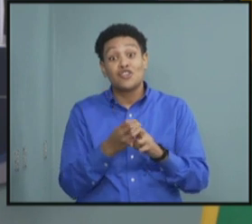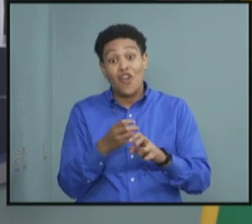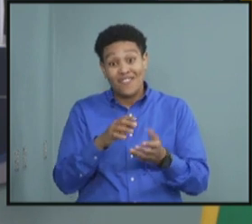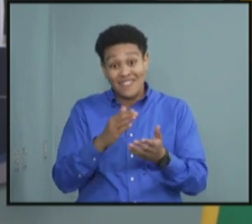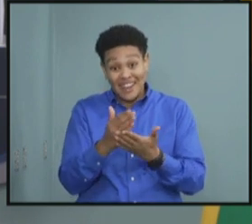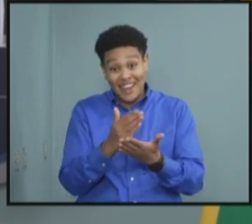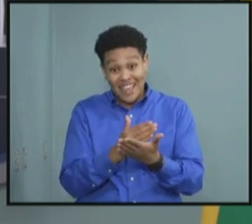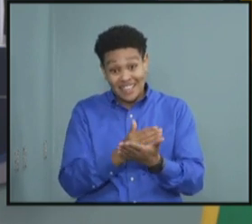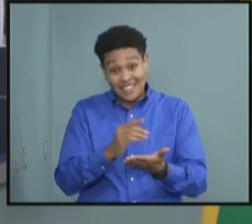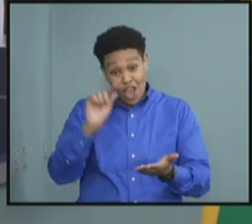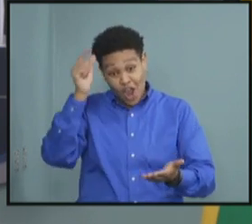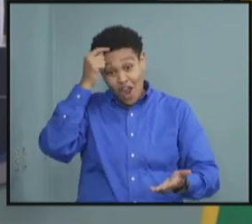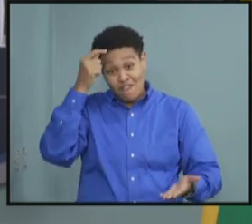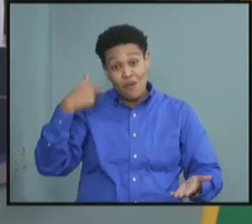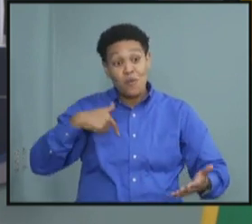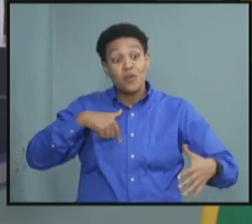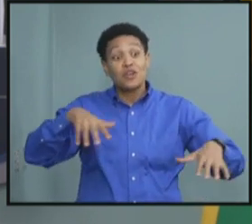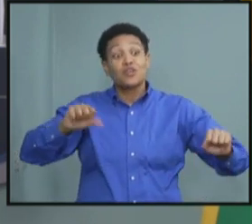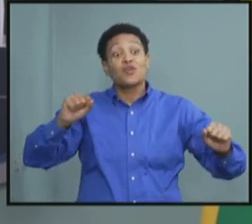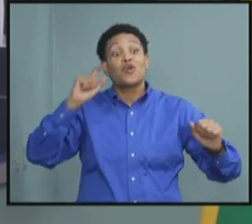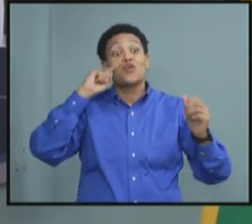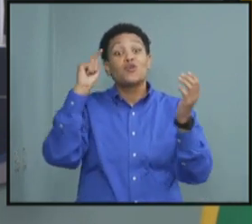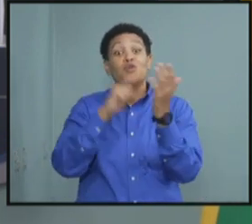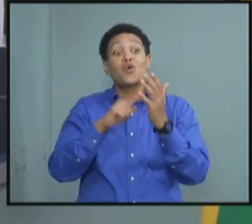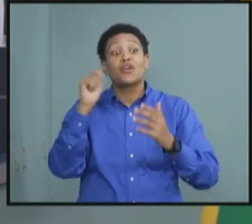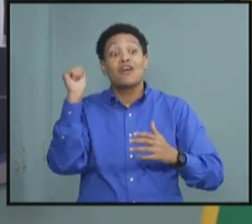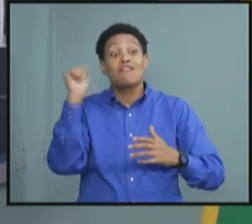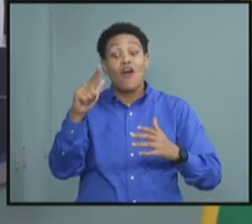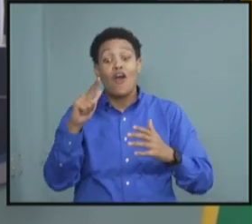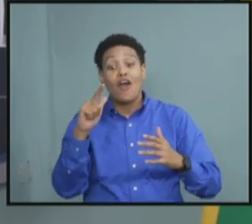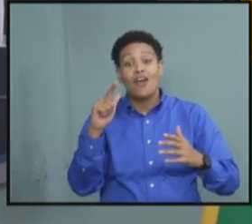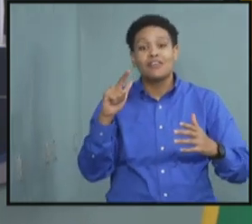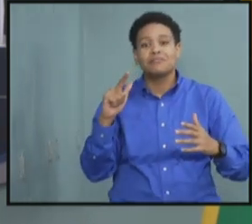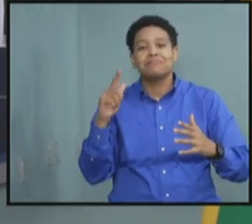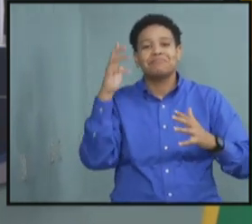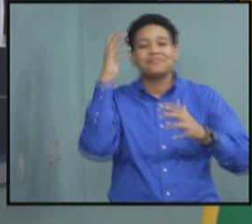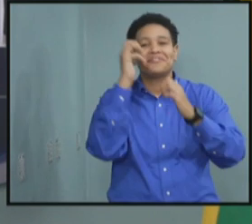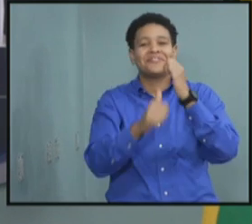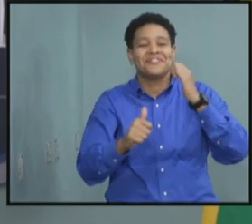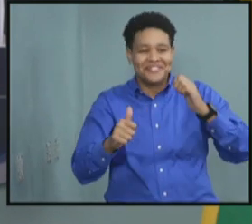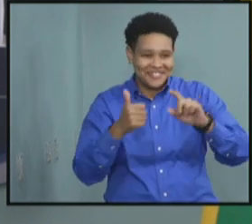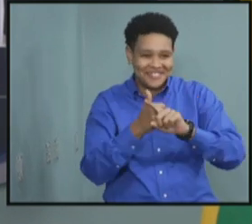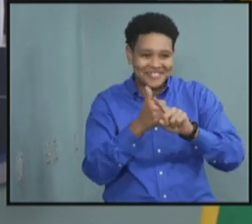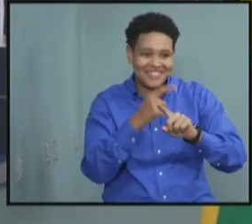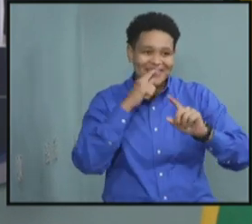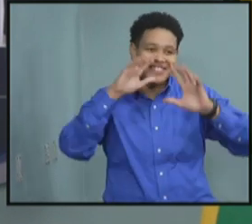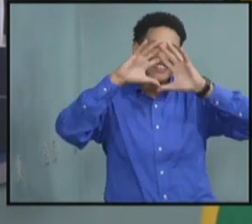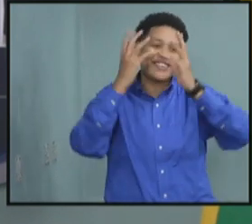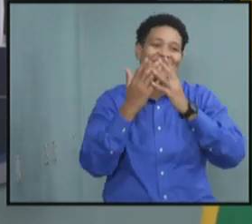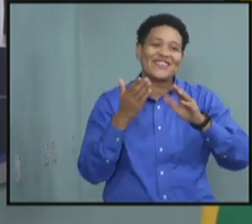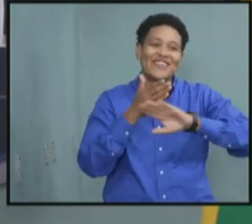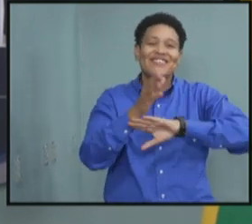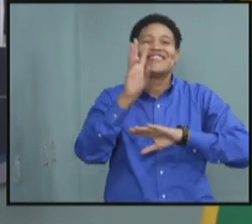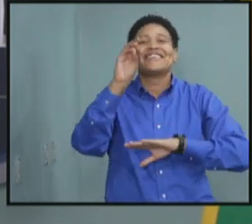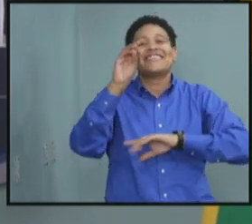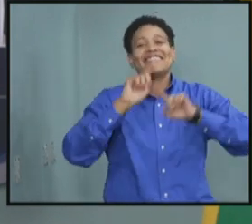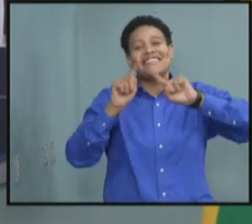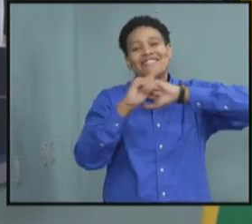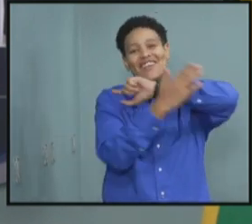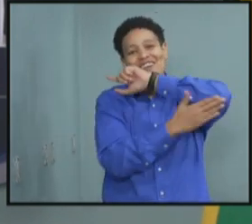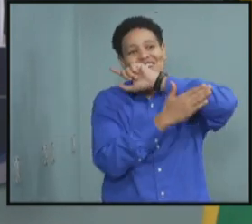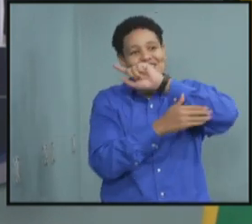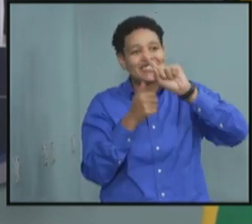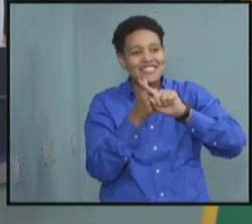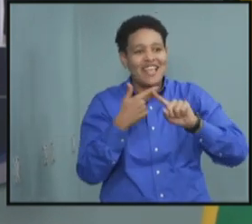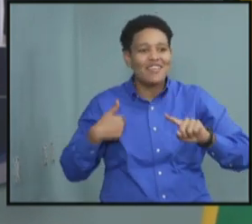We took note of all the hardship cases right across the globe, over 60 countries, and